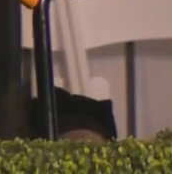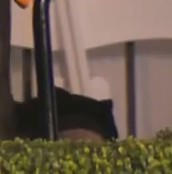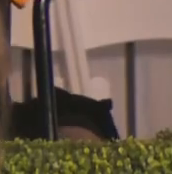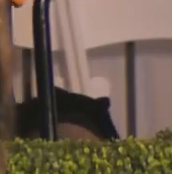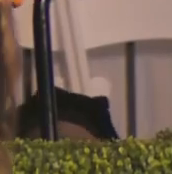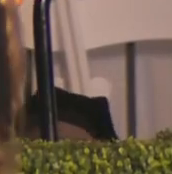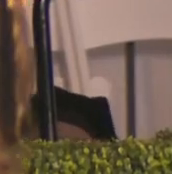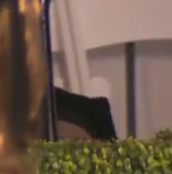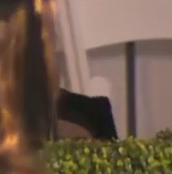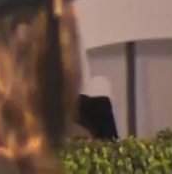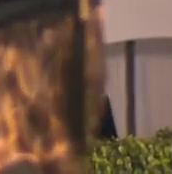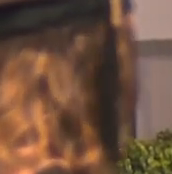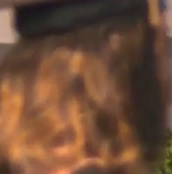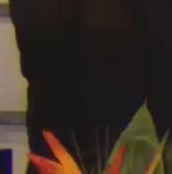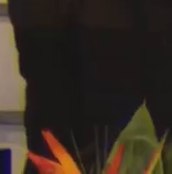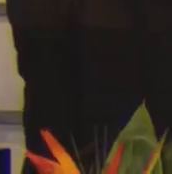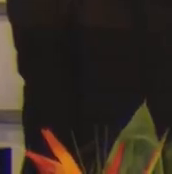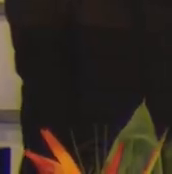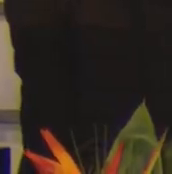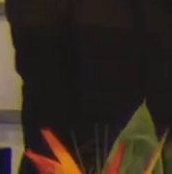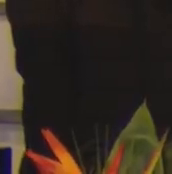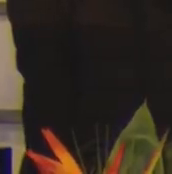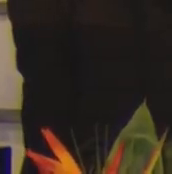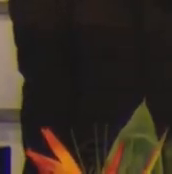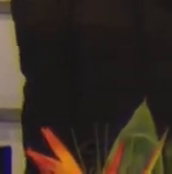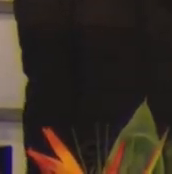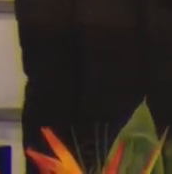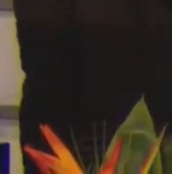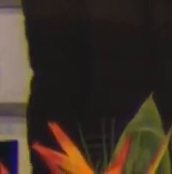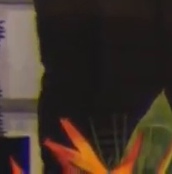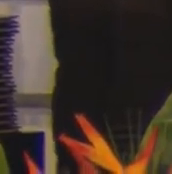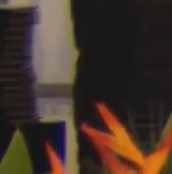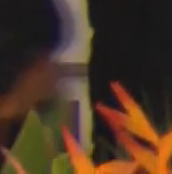Morel Williams. Brian Joel Bowen.